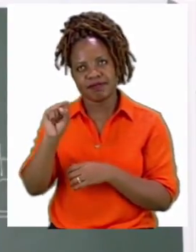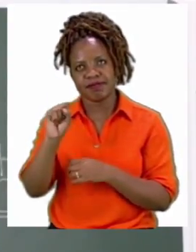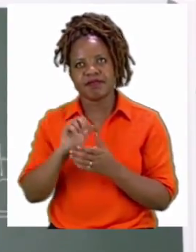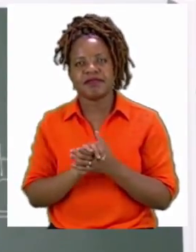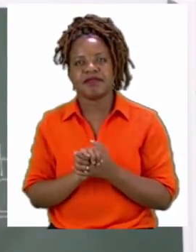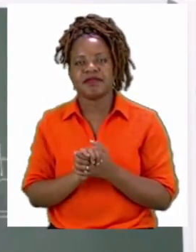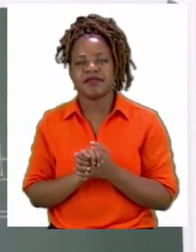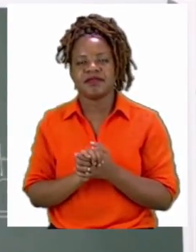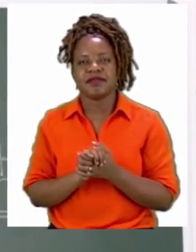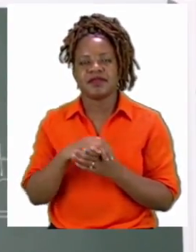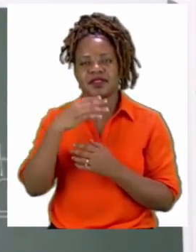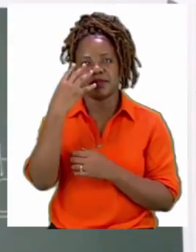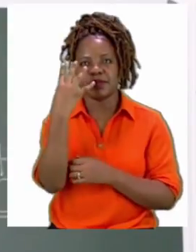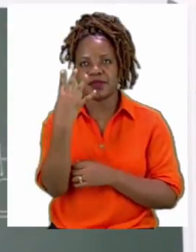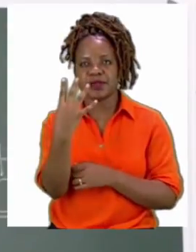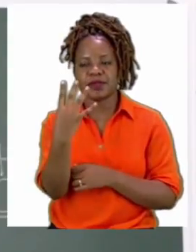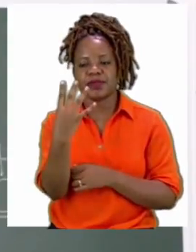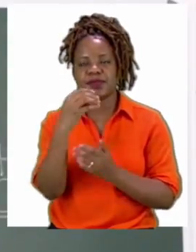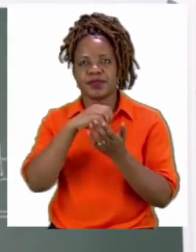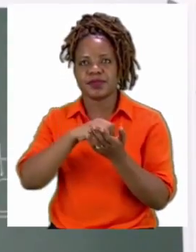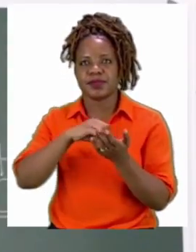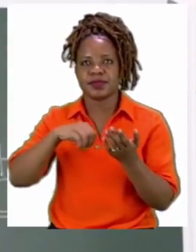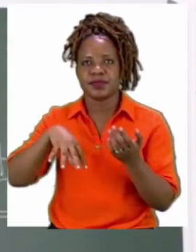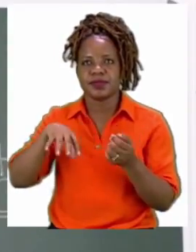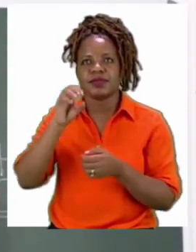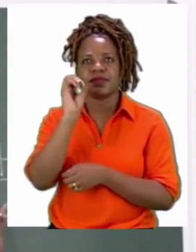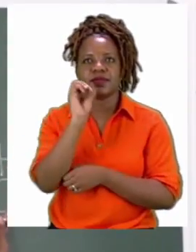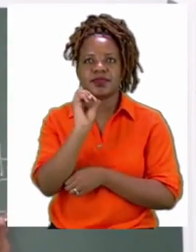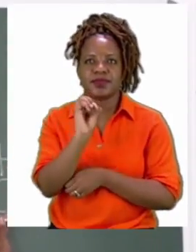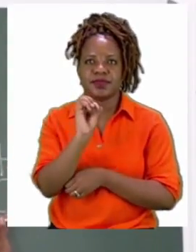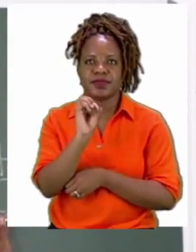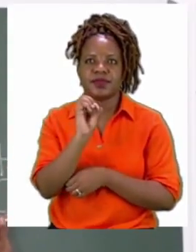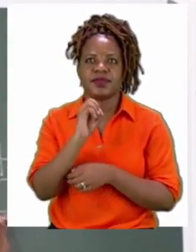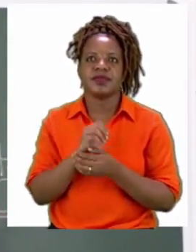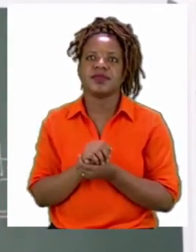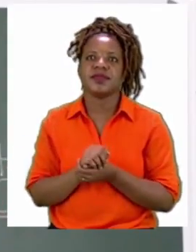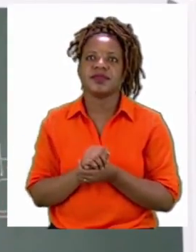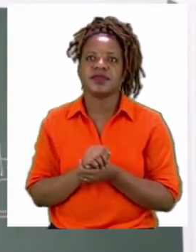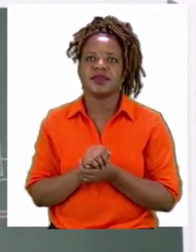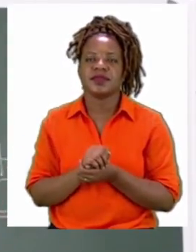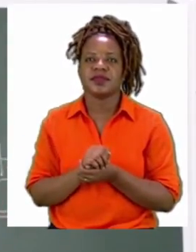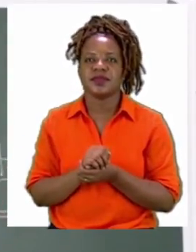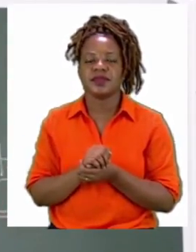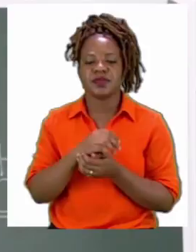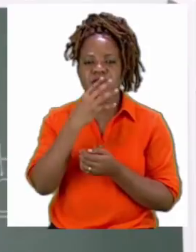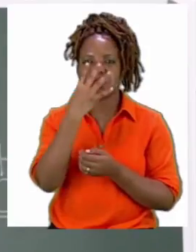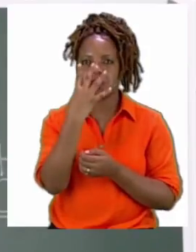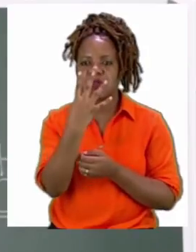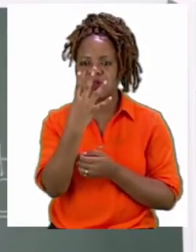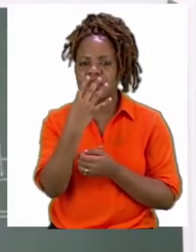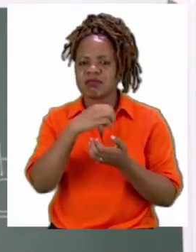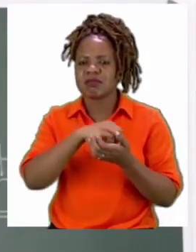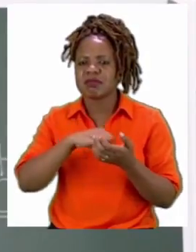unit, that means it says 4 minus 0. And 4 take